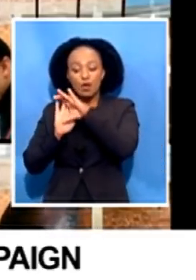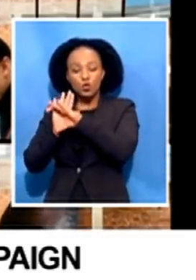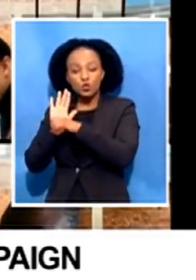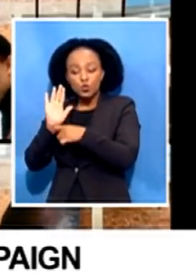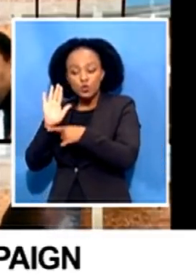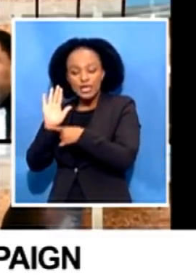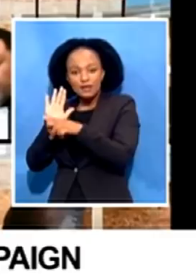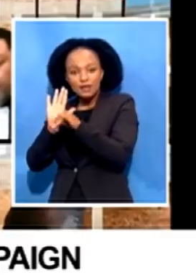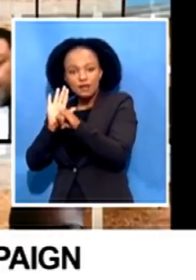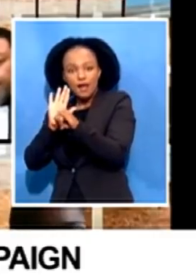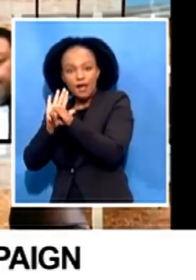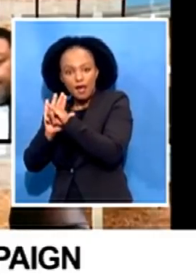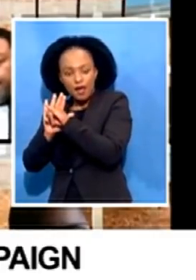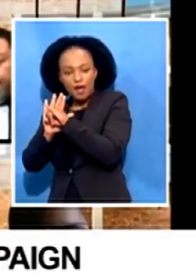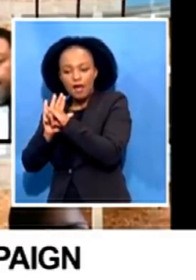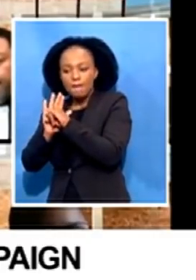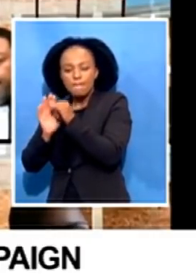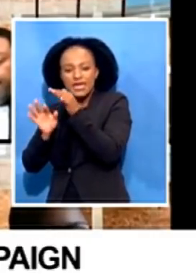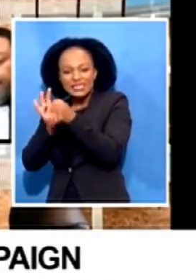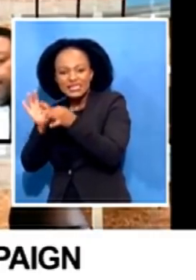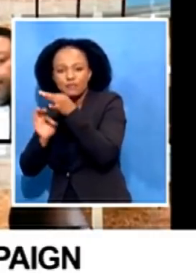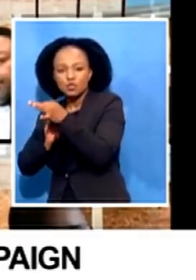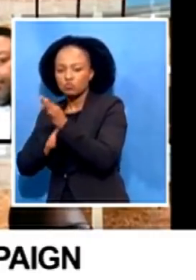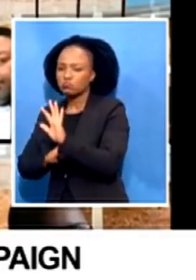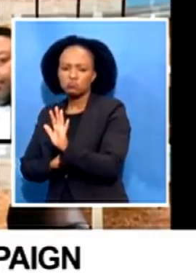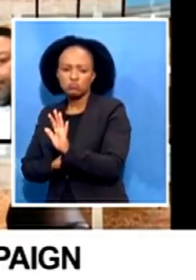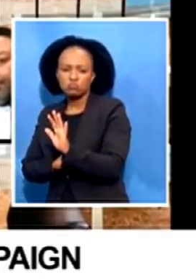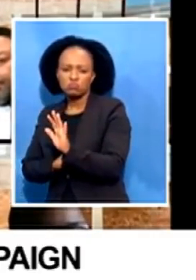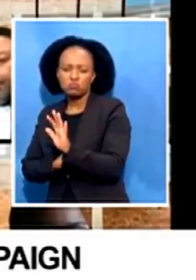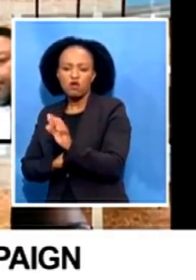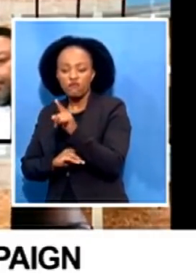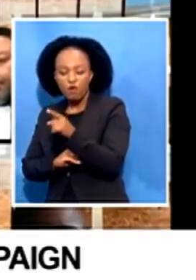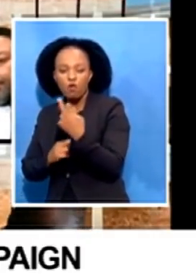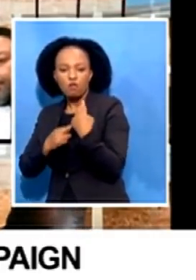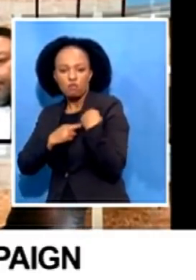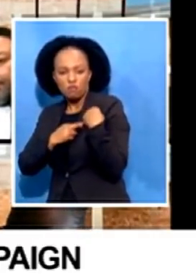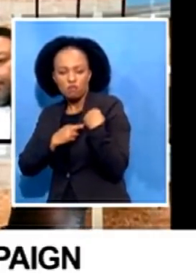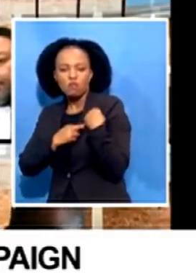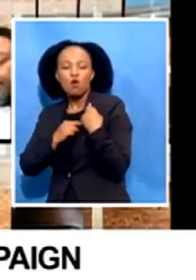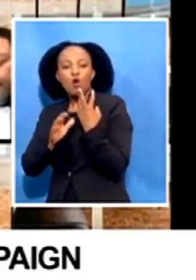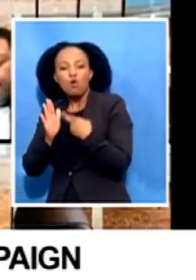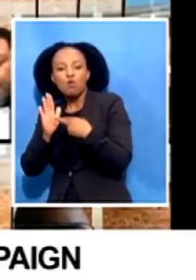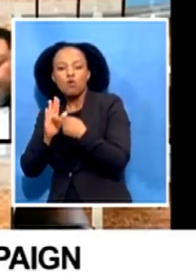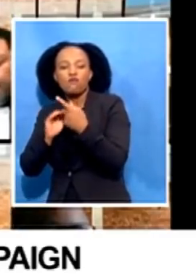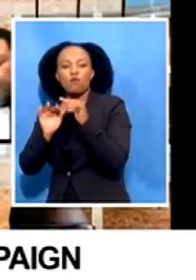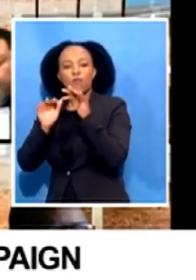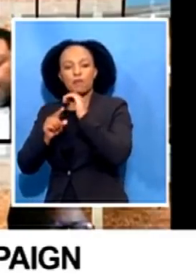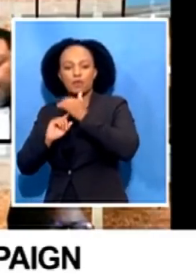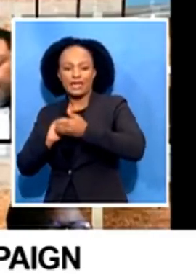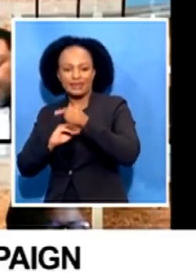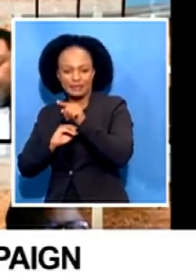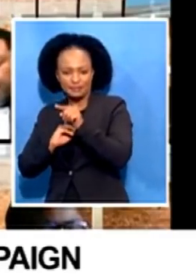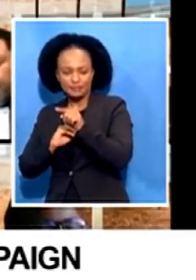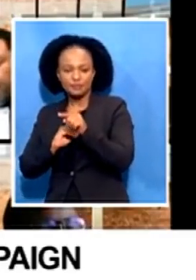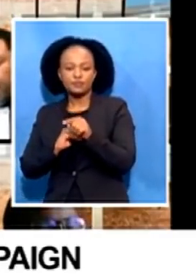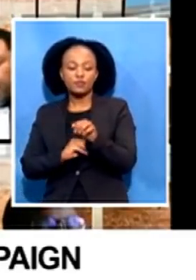the functions of the public protector. Section 181 is important because as a